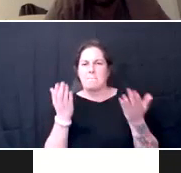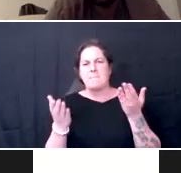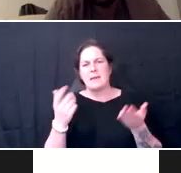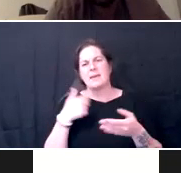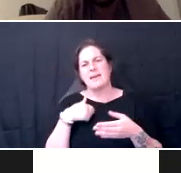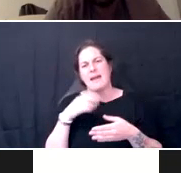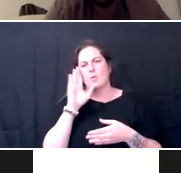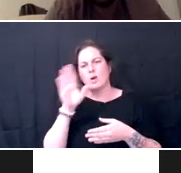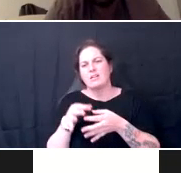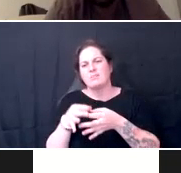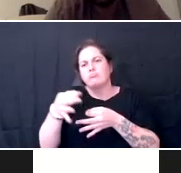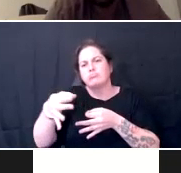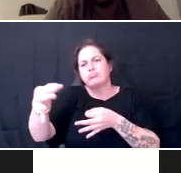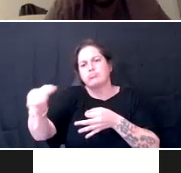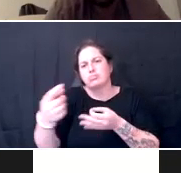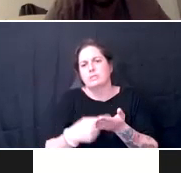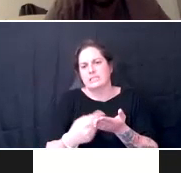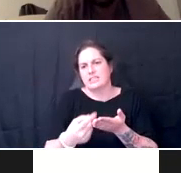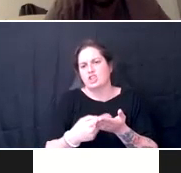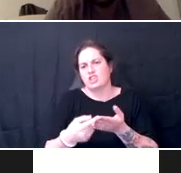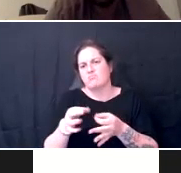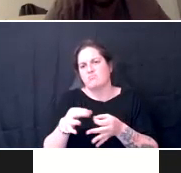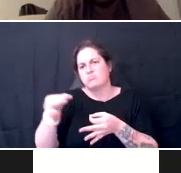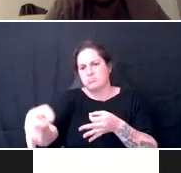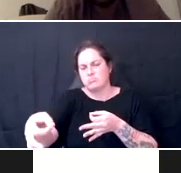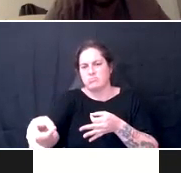2D discussion. I may extend it out until